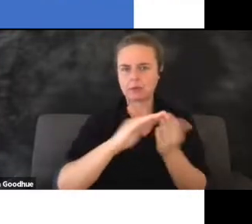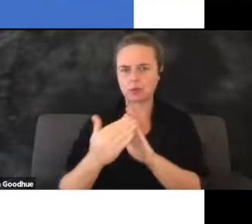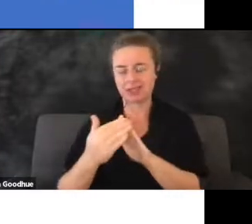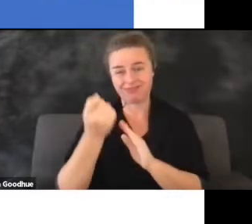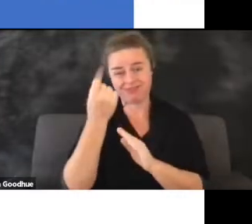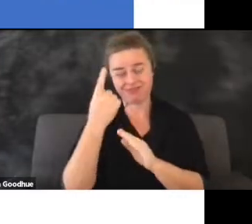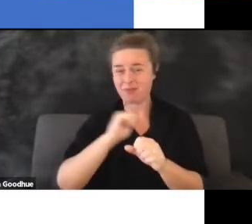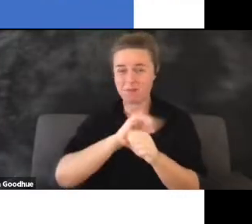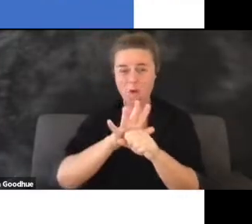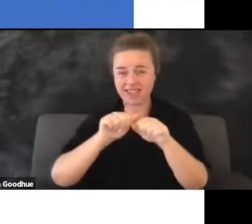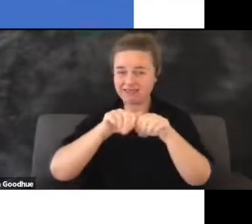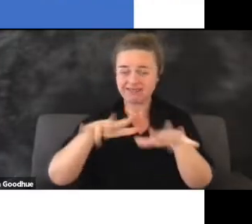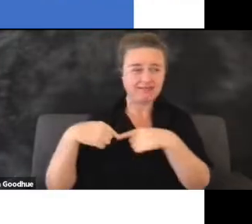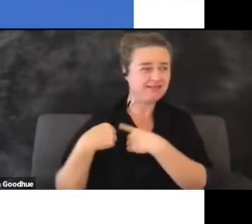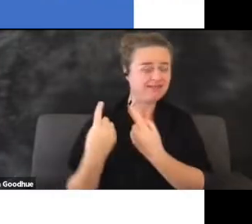pandemic and are feeling